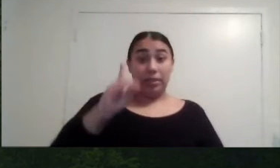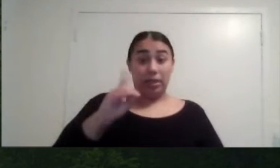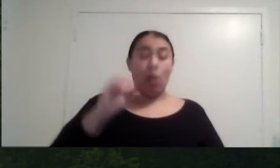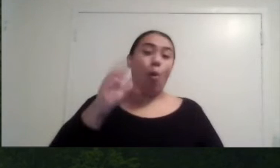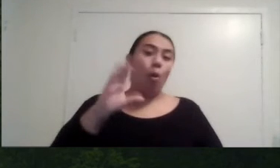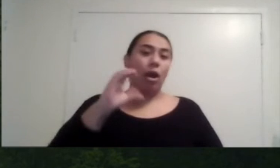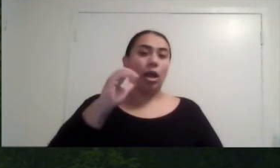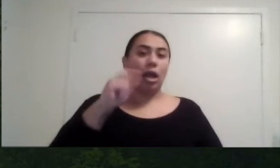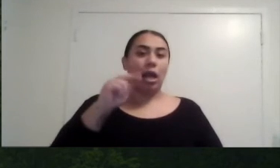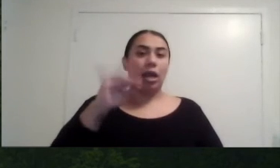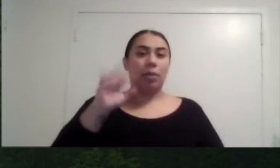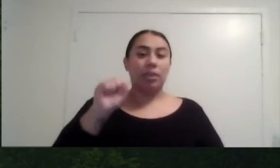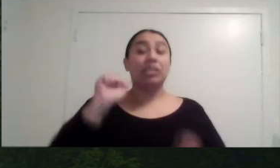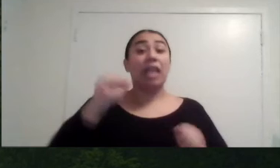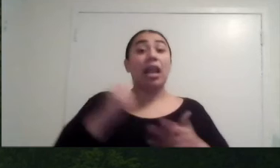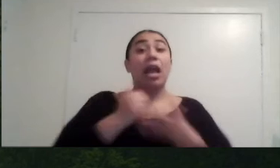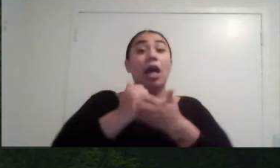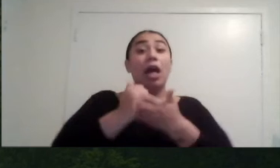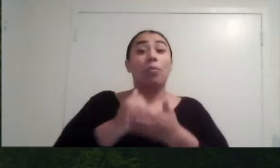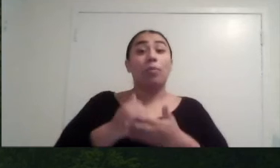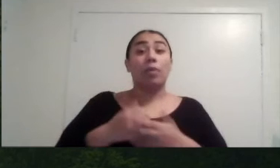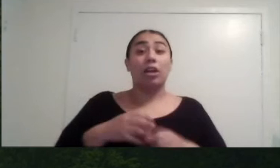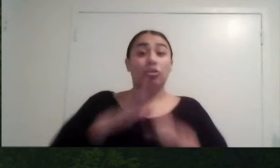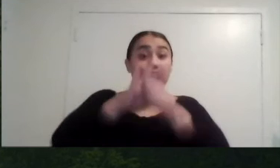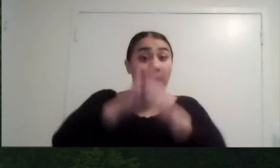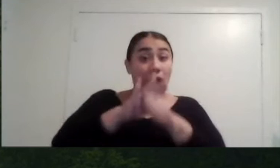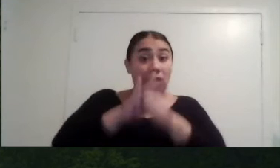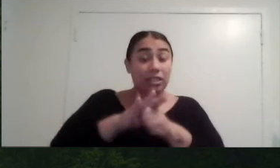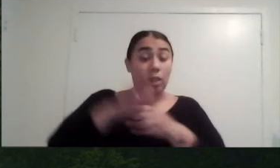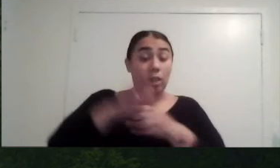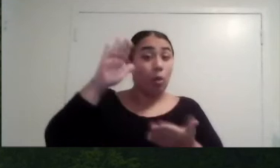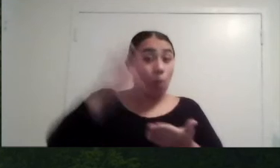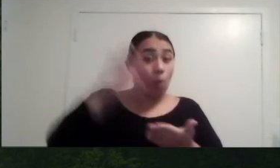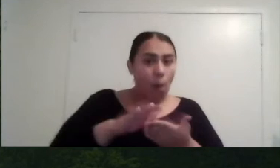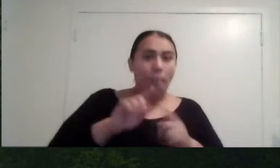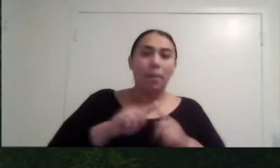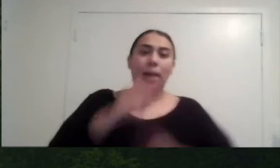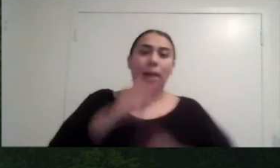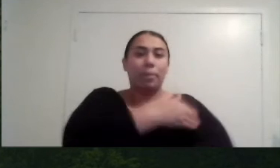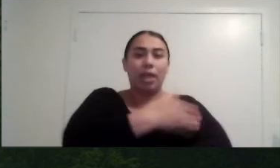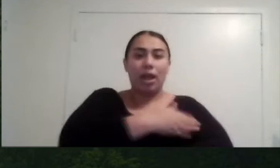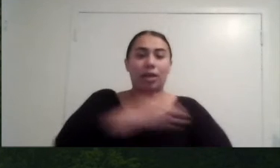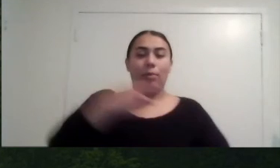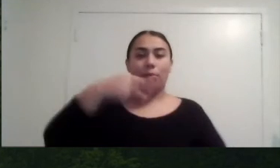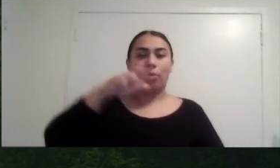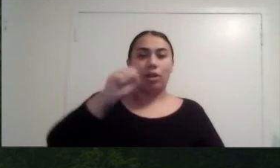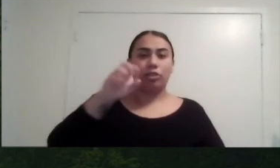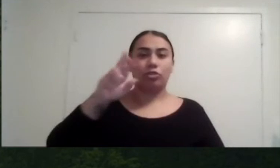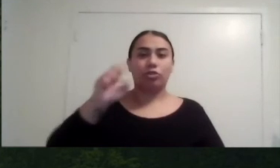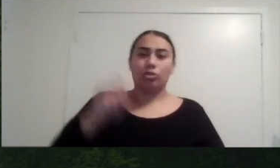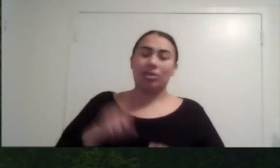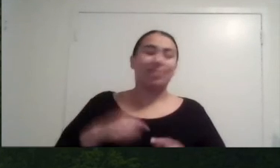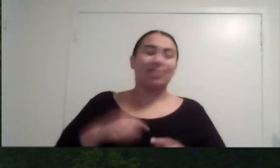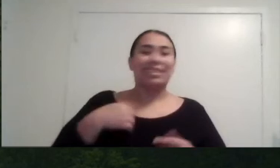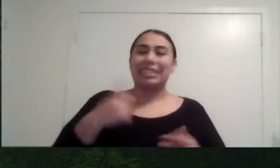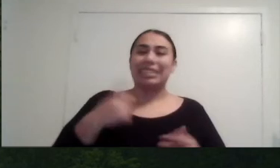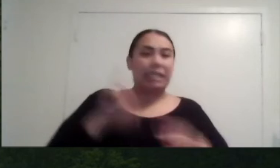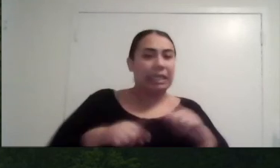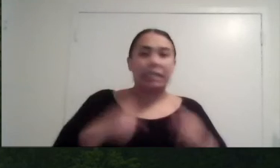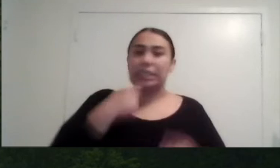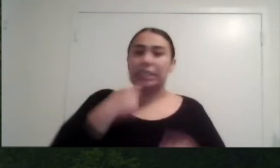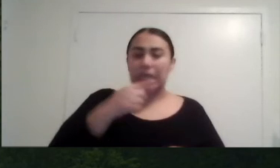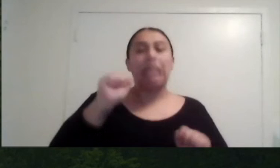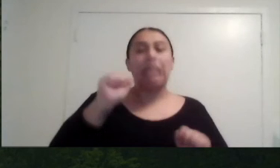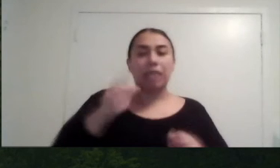lowering stress levels, but for blood pressure, it's imperative to consult with a healthcare practitioner about what could be done and